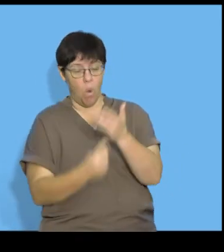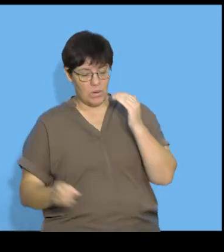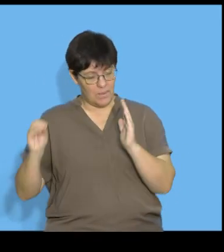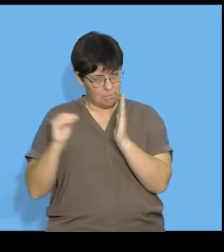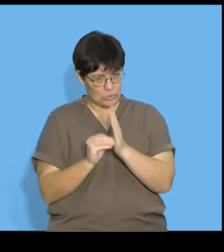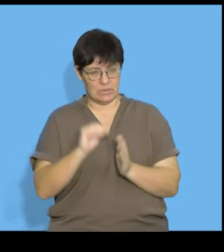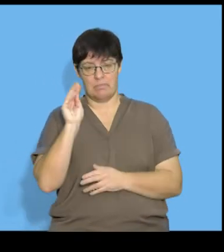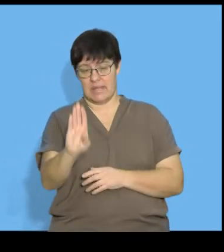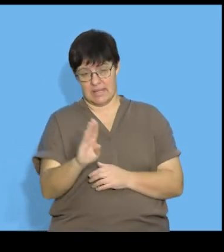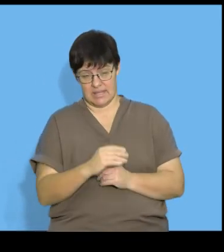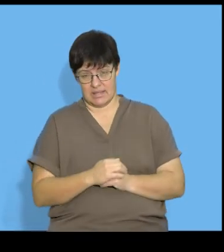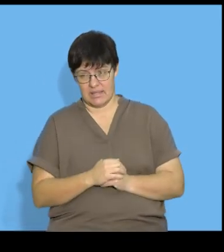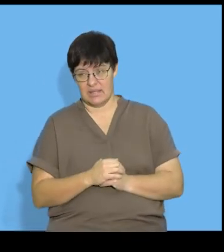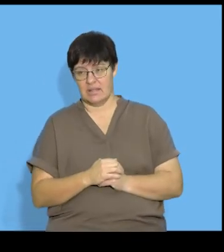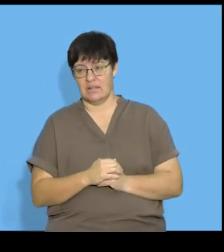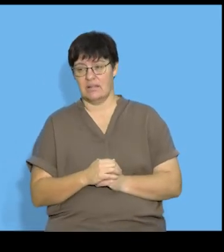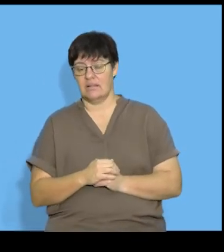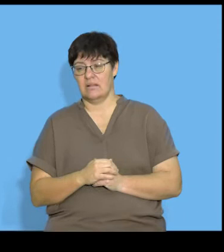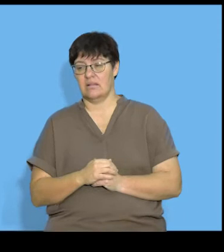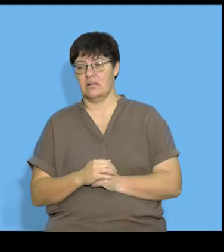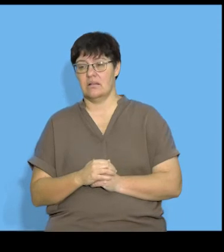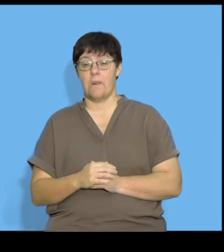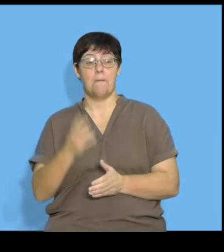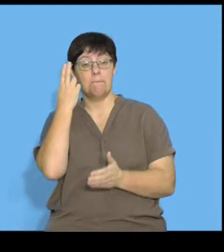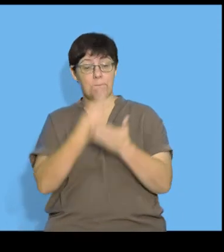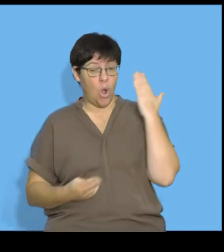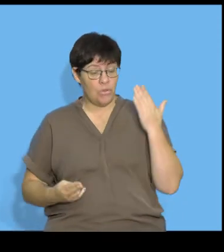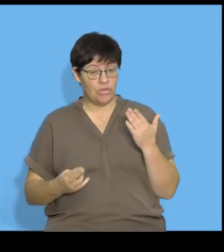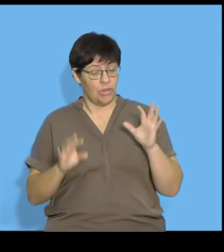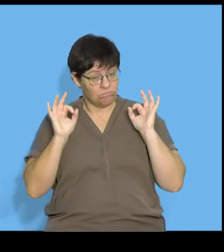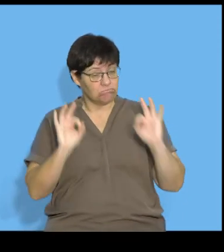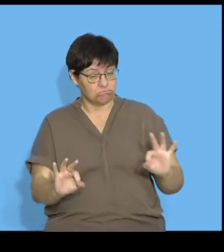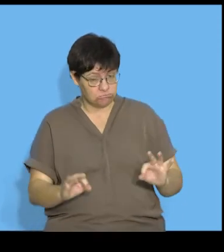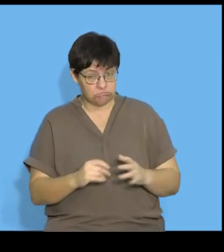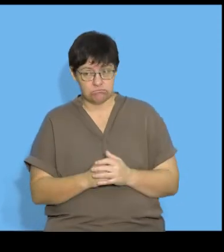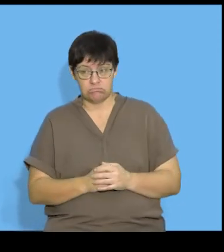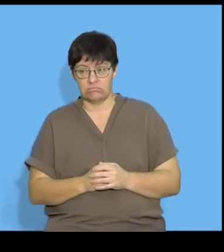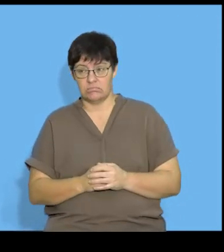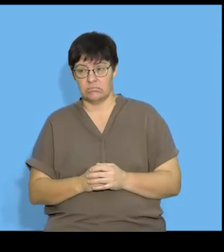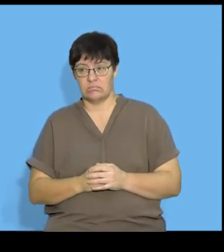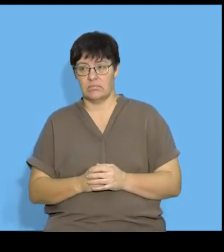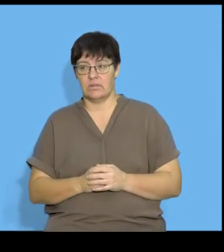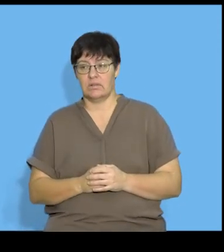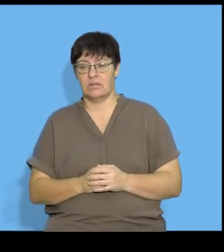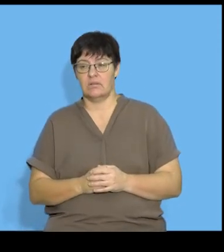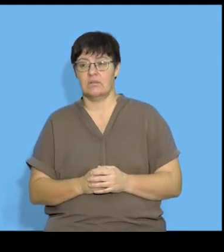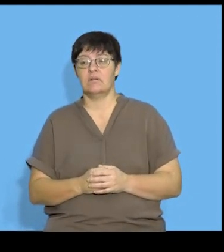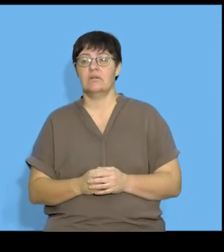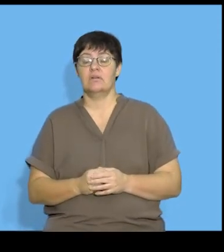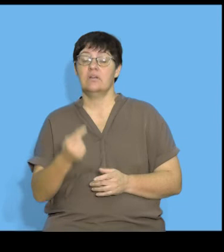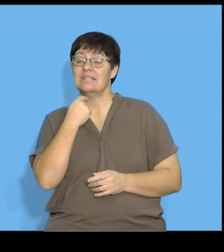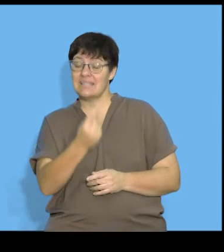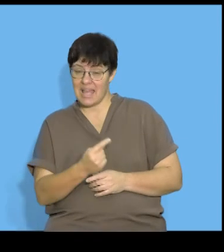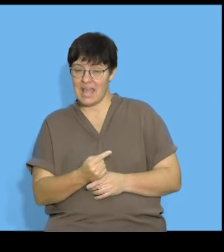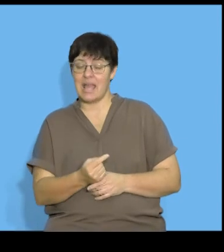B only. If both A and B are correct, they both, all right, are the